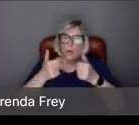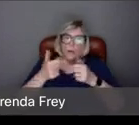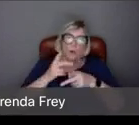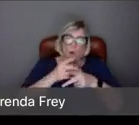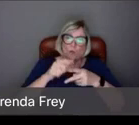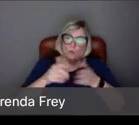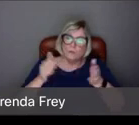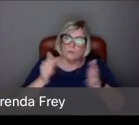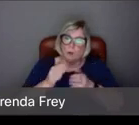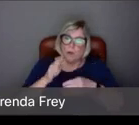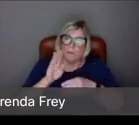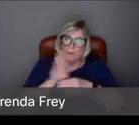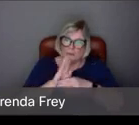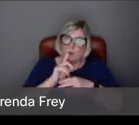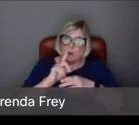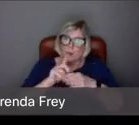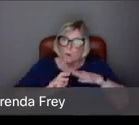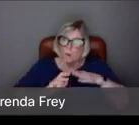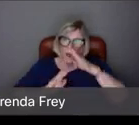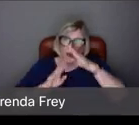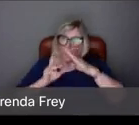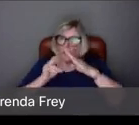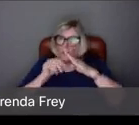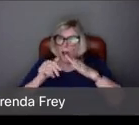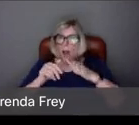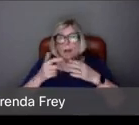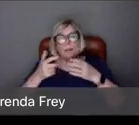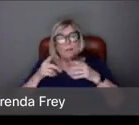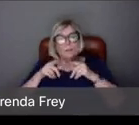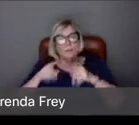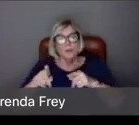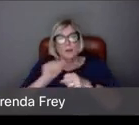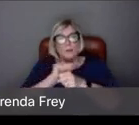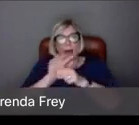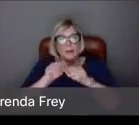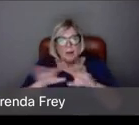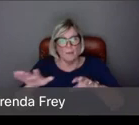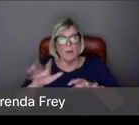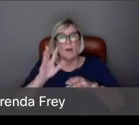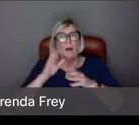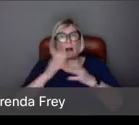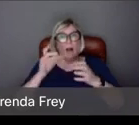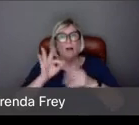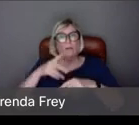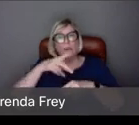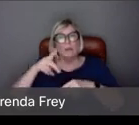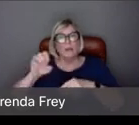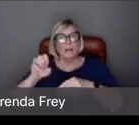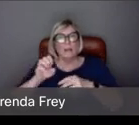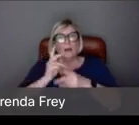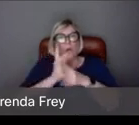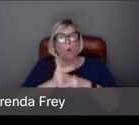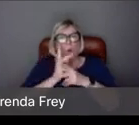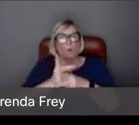going up right now. During the pandemic, there was a lot of the PPP loans being made, but those were not startup loans.